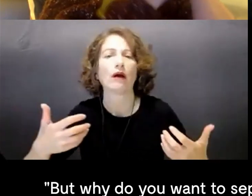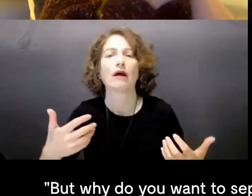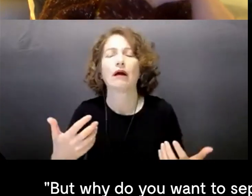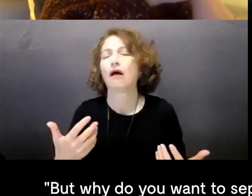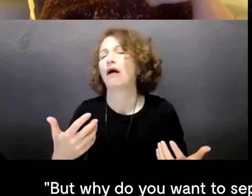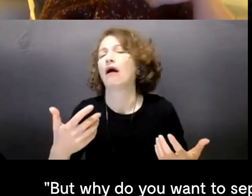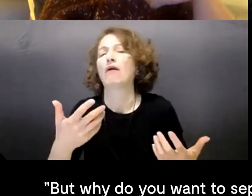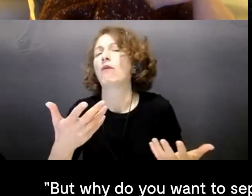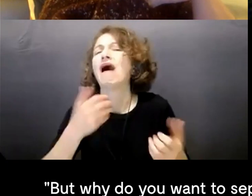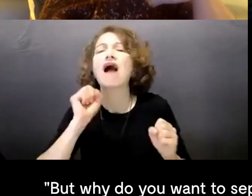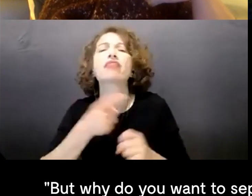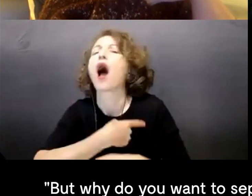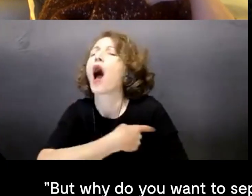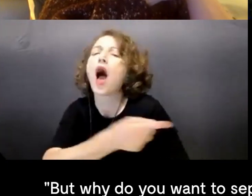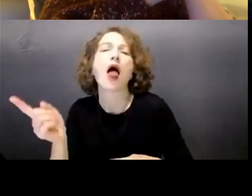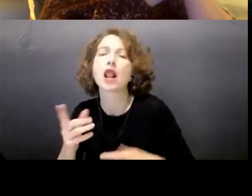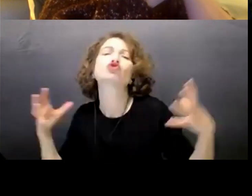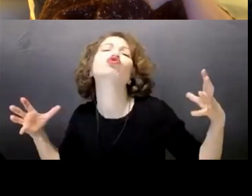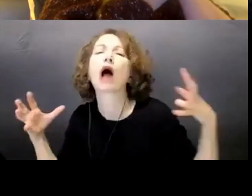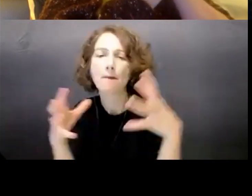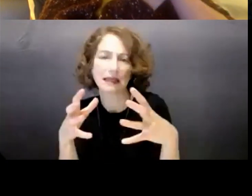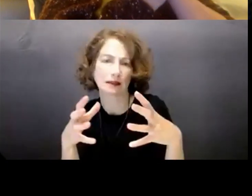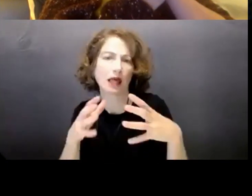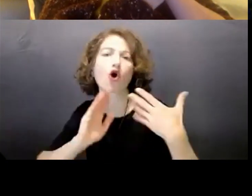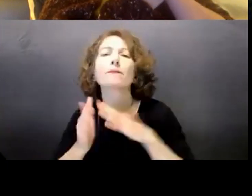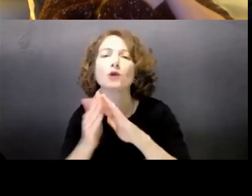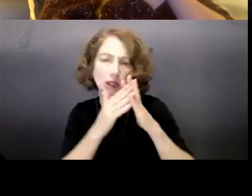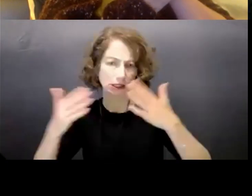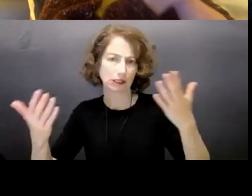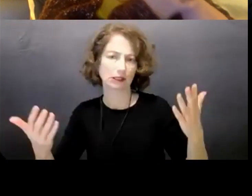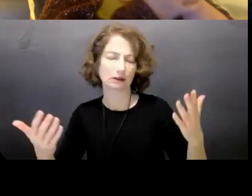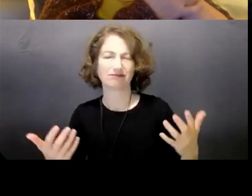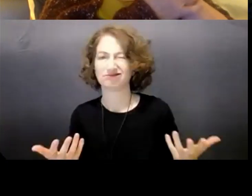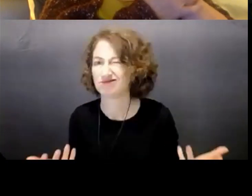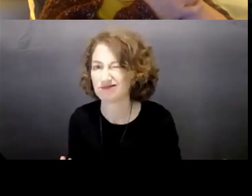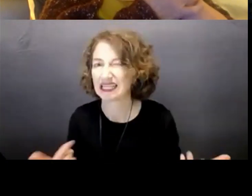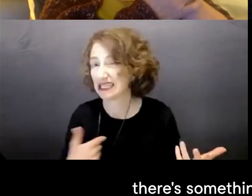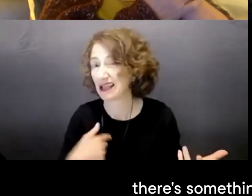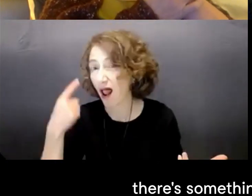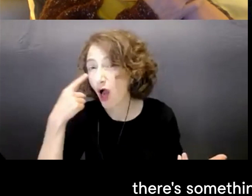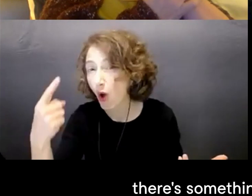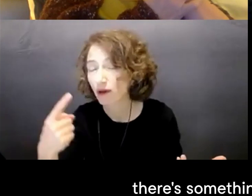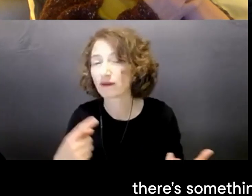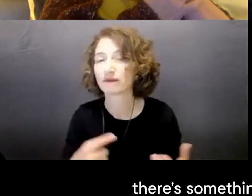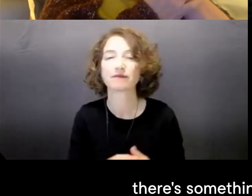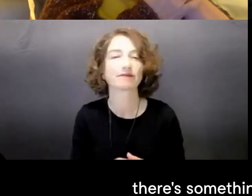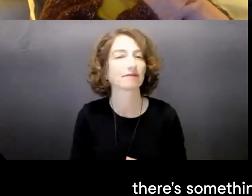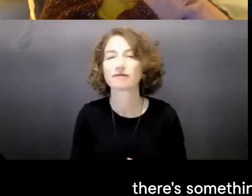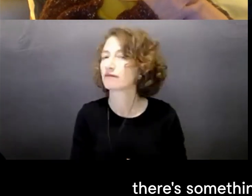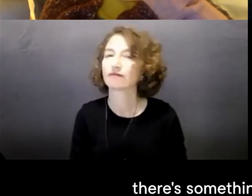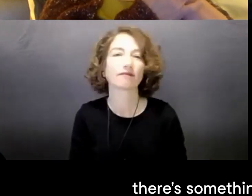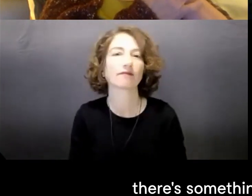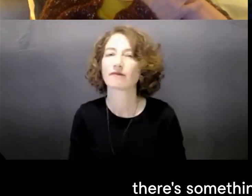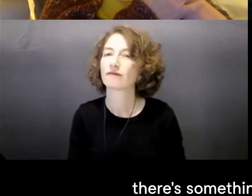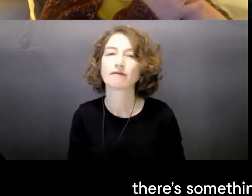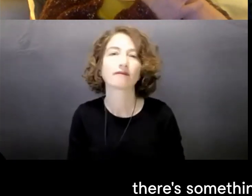We can just be all in community. But yeah, I think there's something very specific